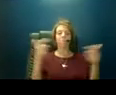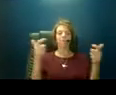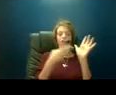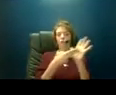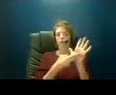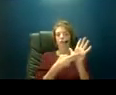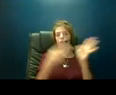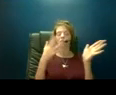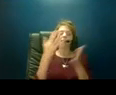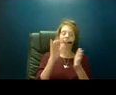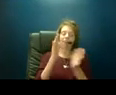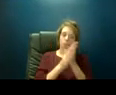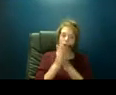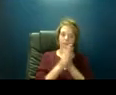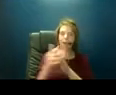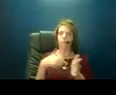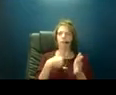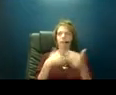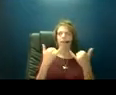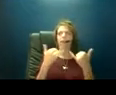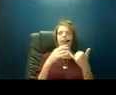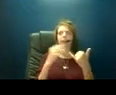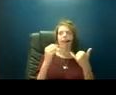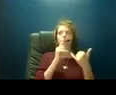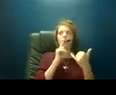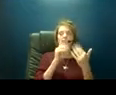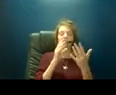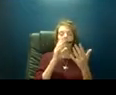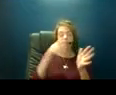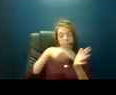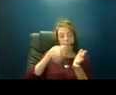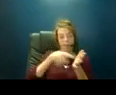that drive me and really fund